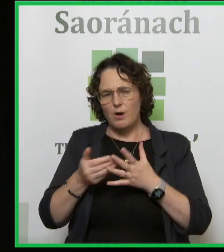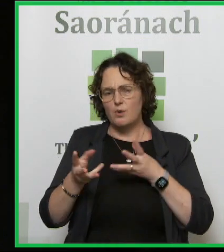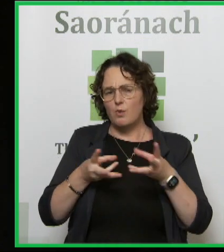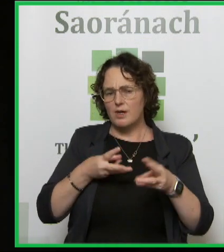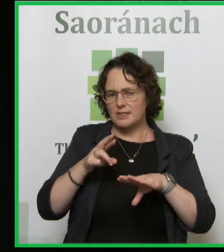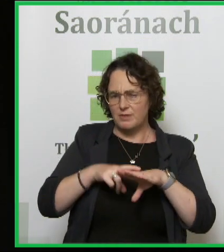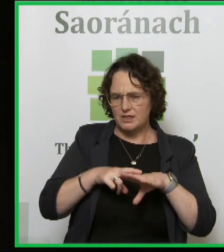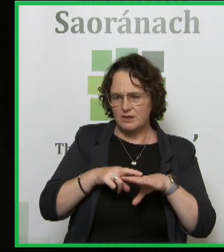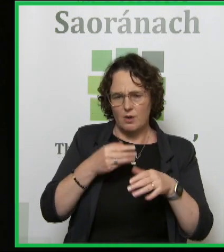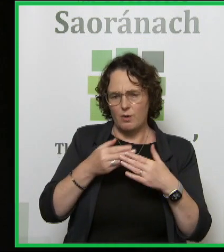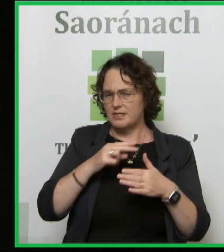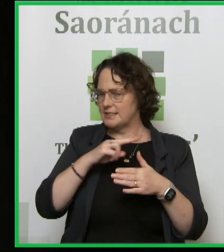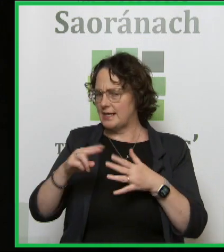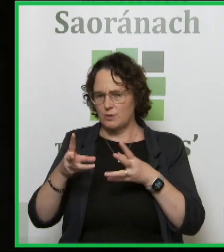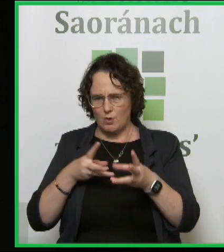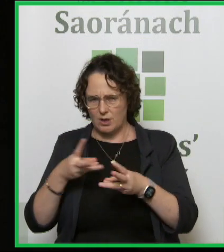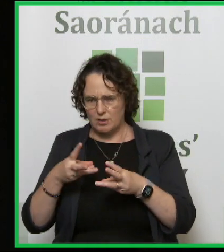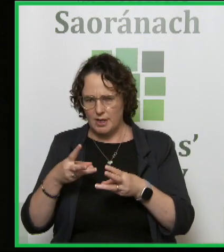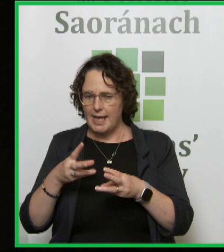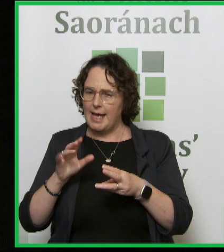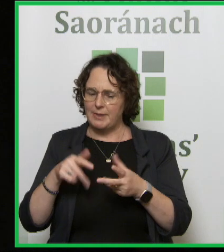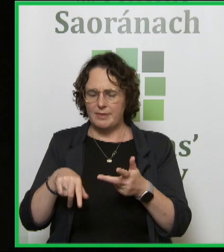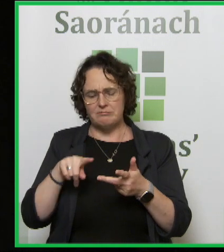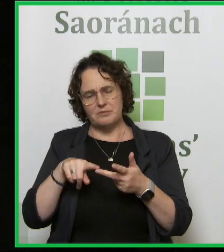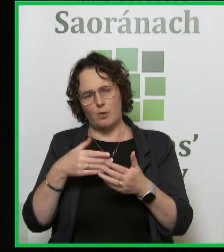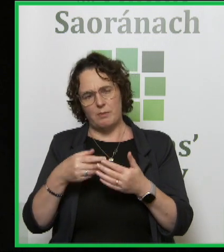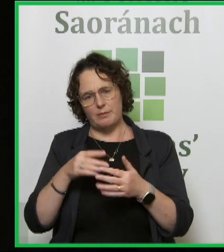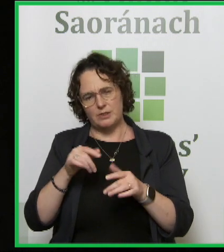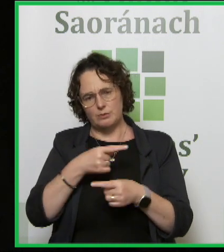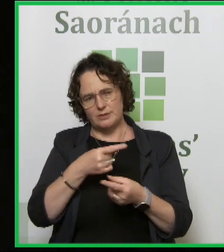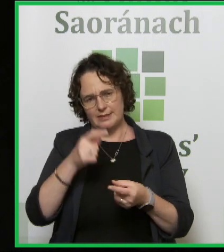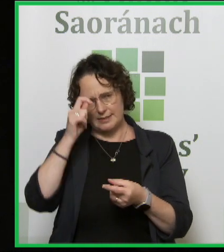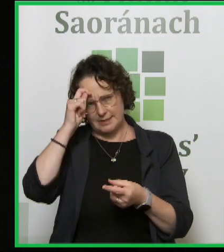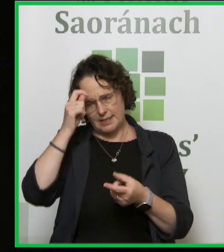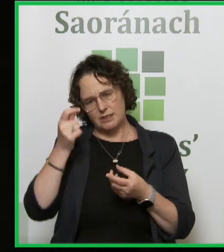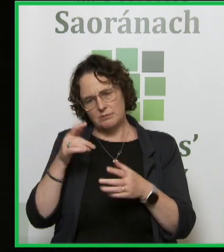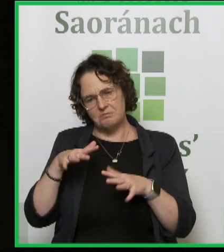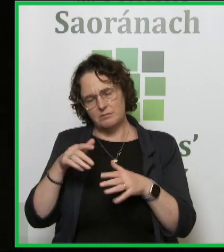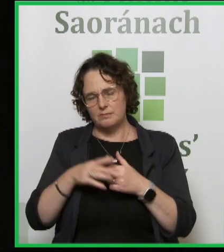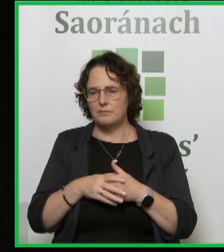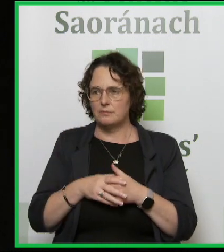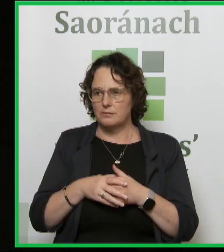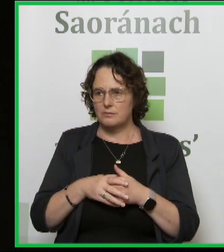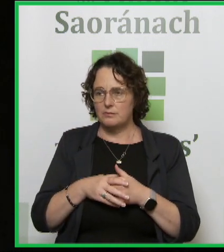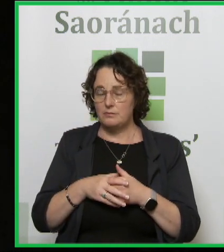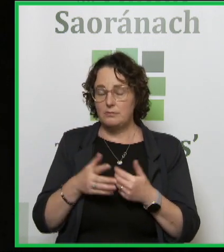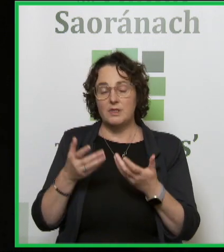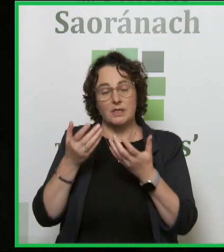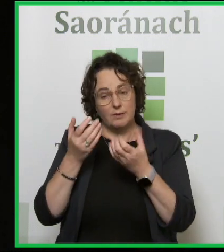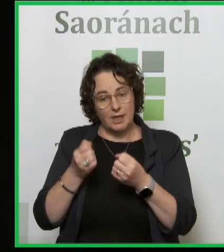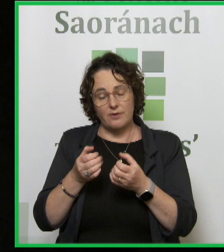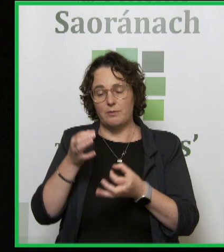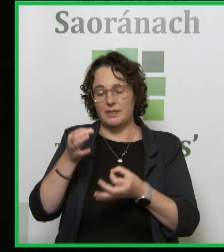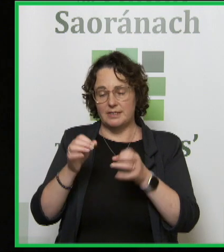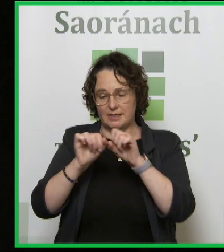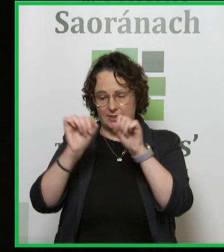work, and what you might want to think about. So we have a political system, a